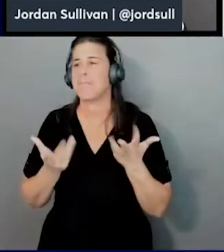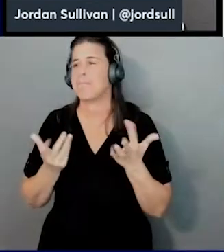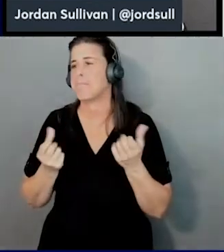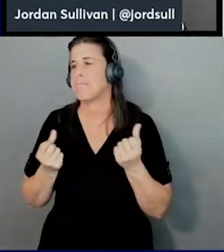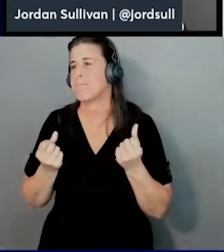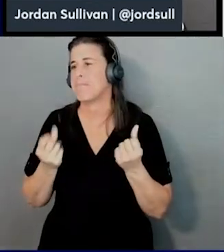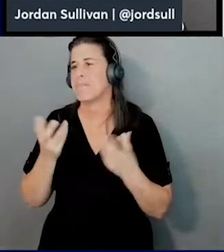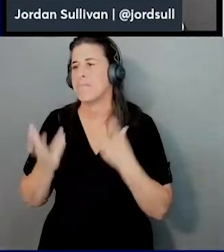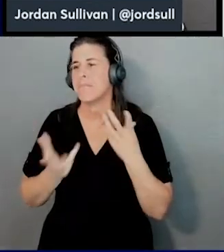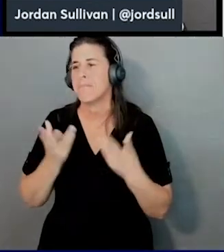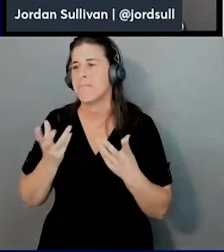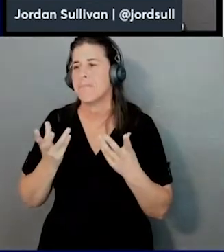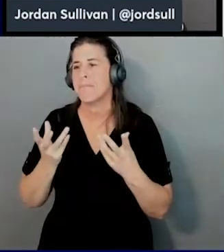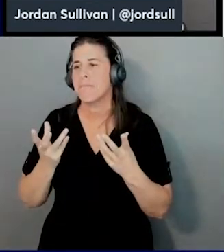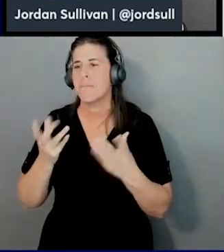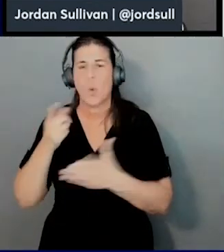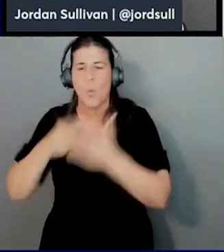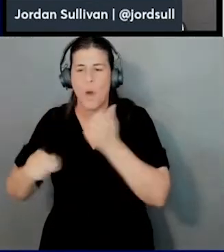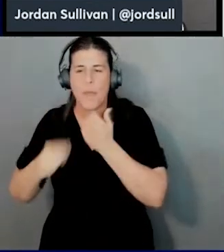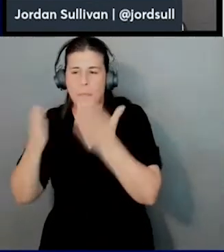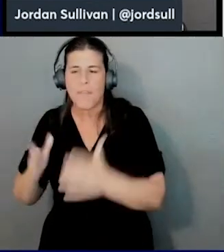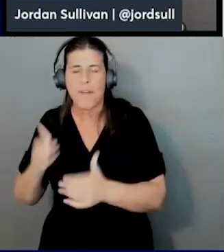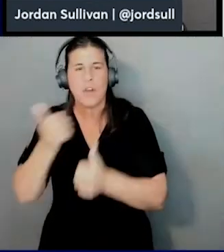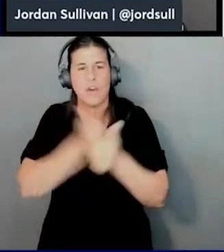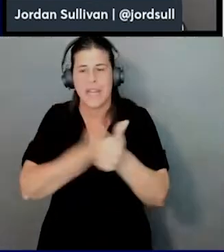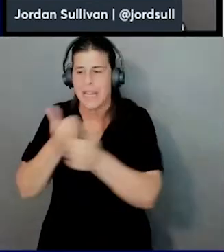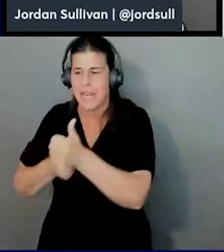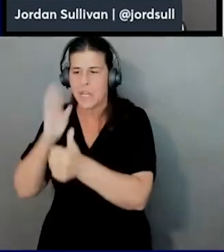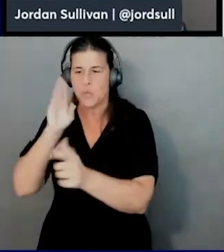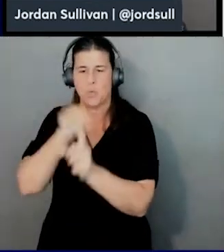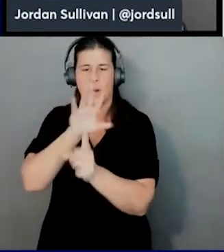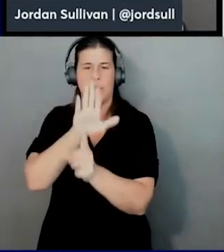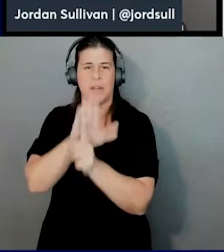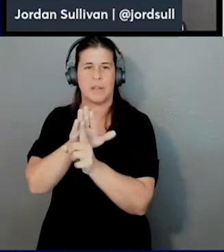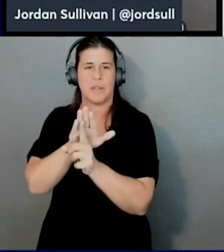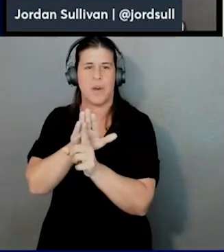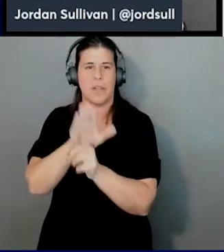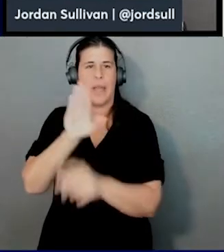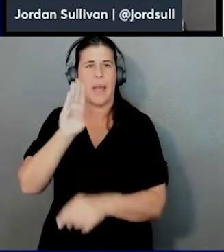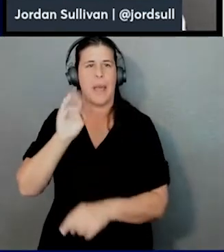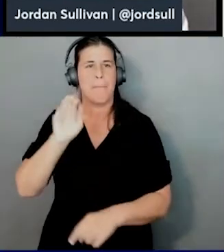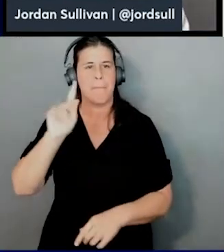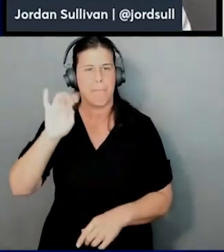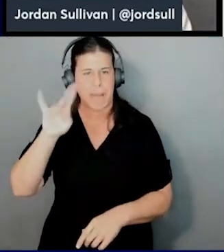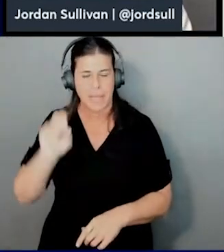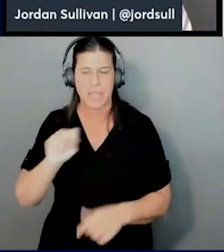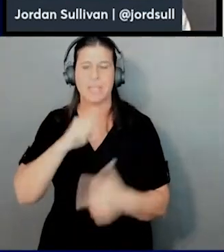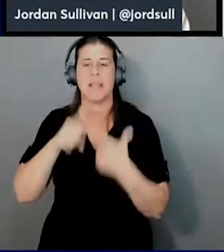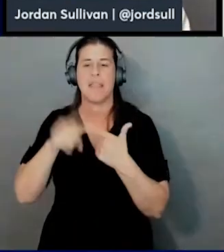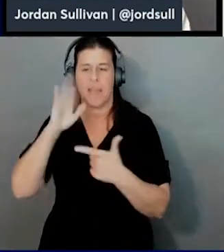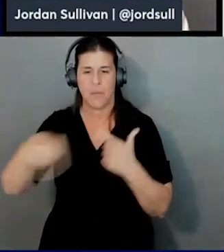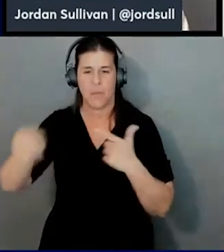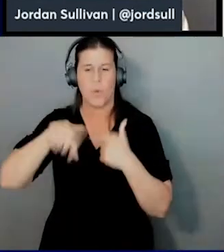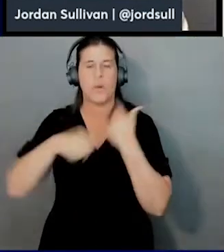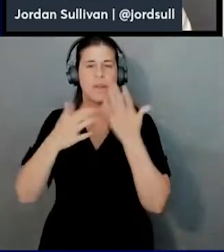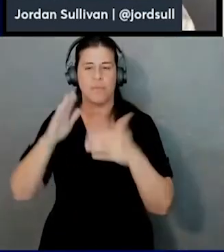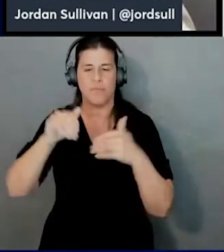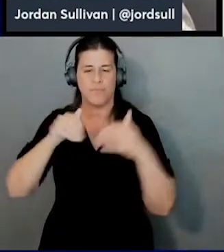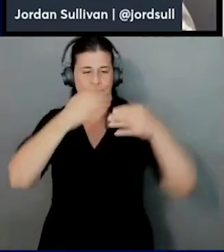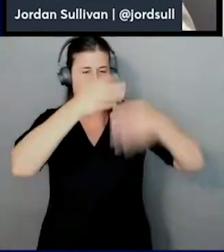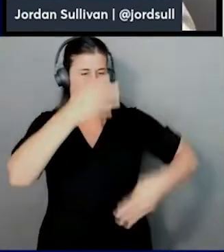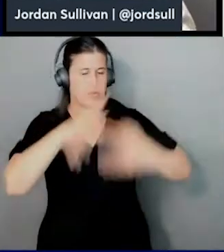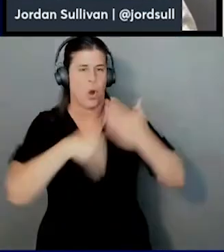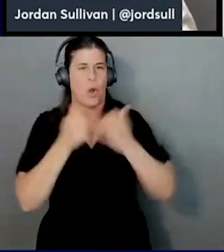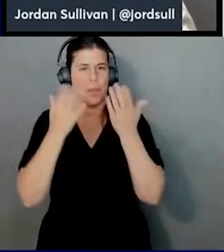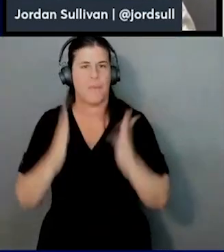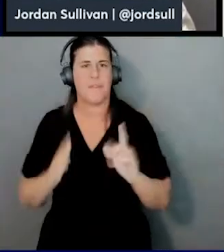the provider is, each provider exposes you a method called backends. You can call the backends. It will give you all of the providers. So these